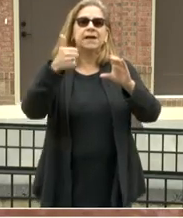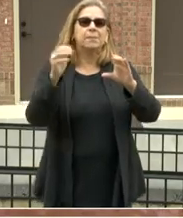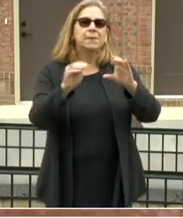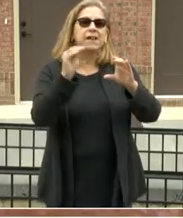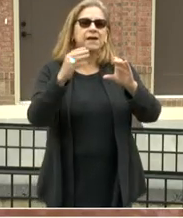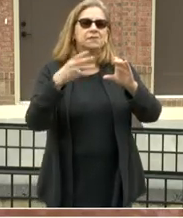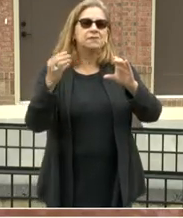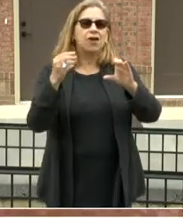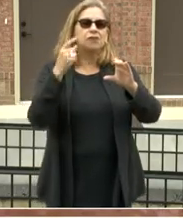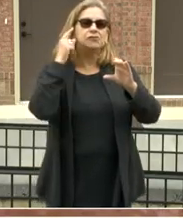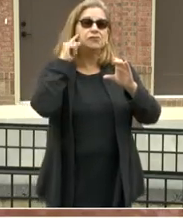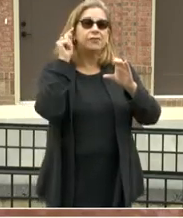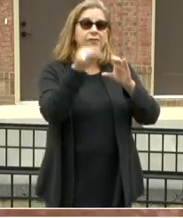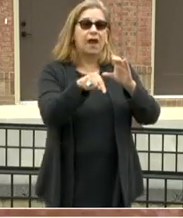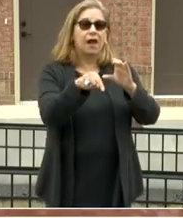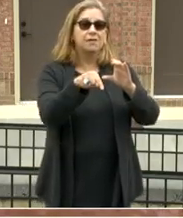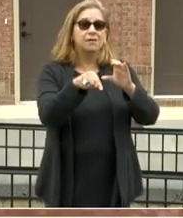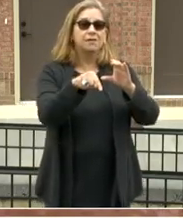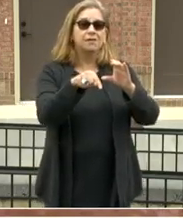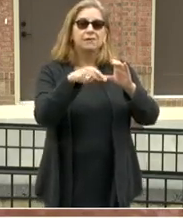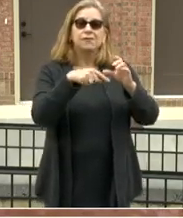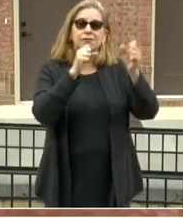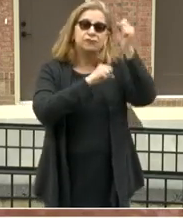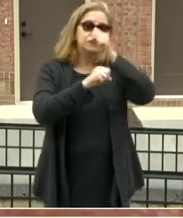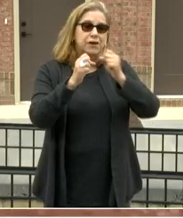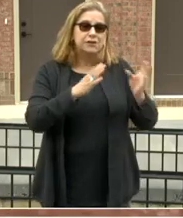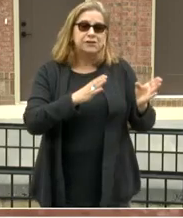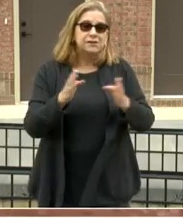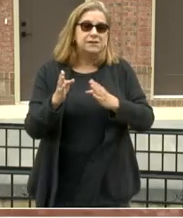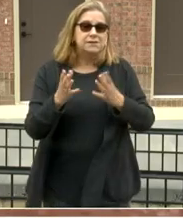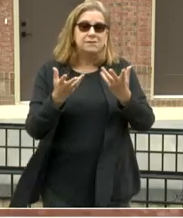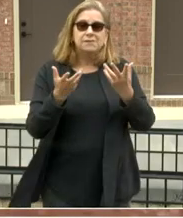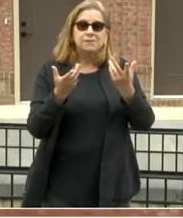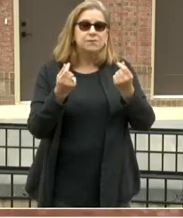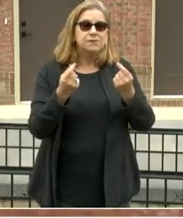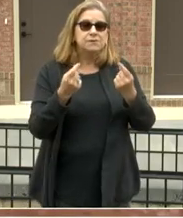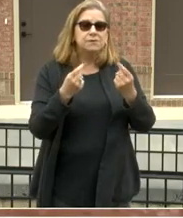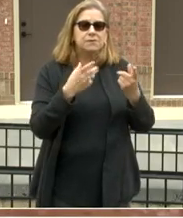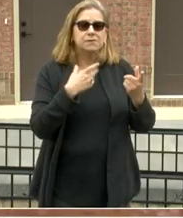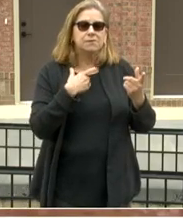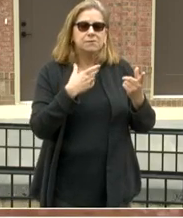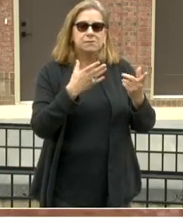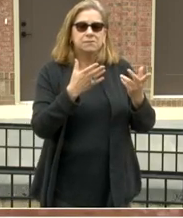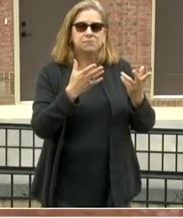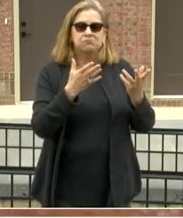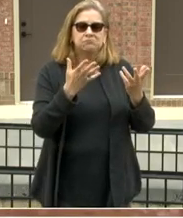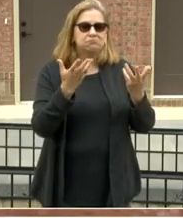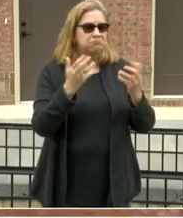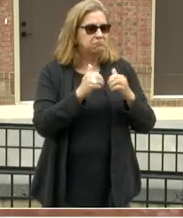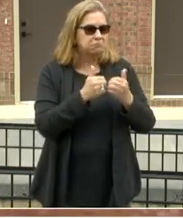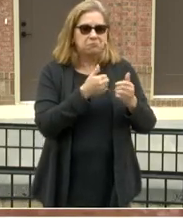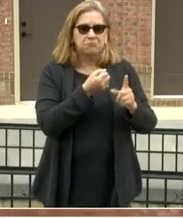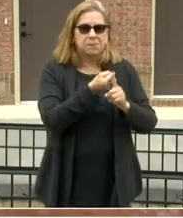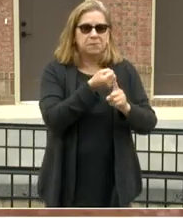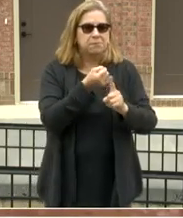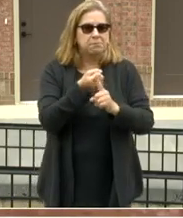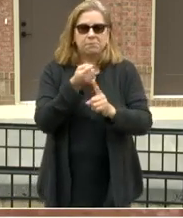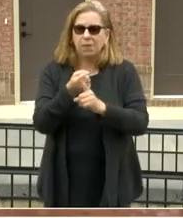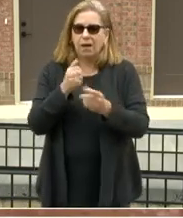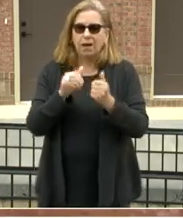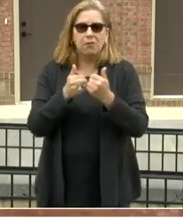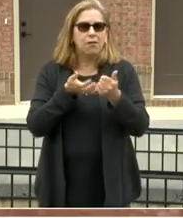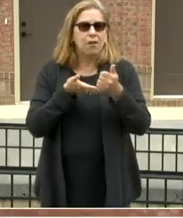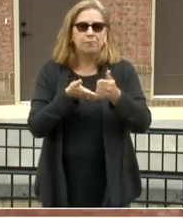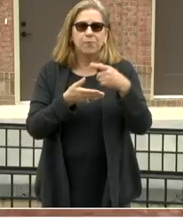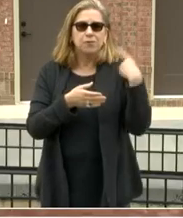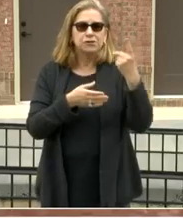strategize together this summer on strategies for more Washingtonians to be able to own their homes, for